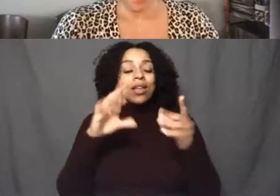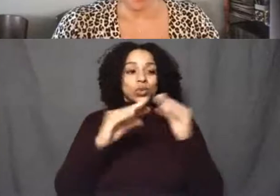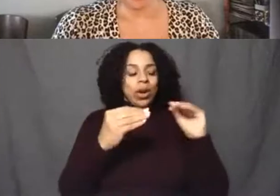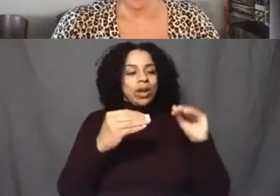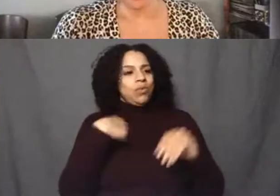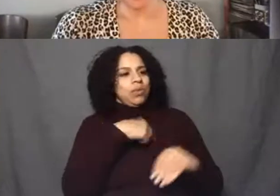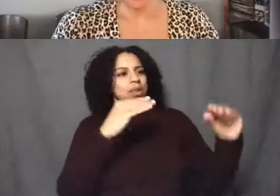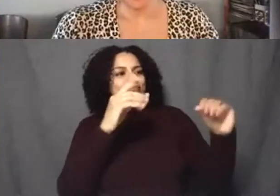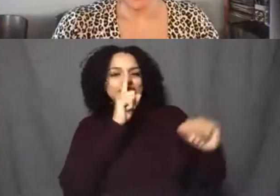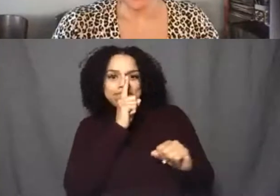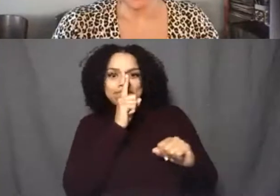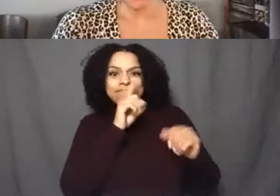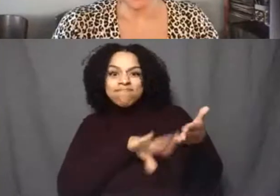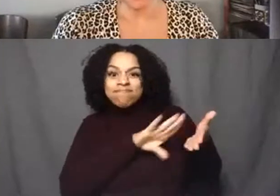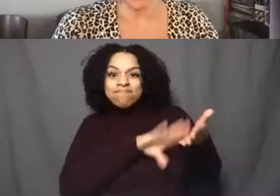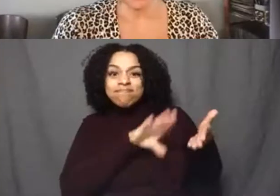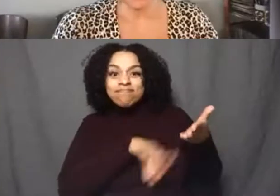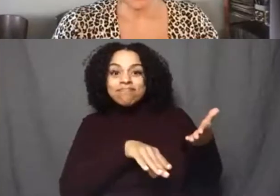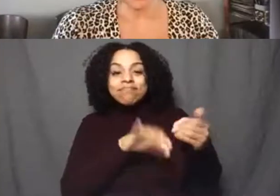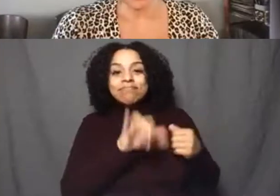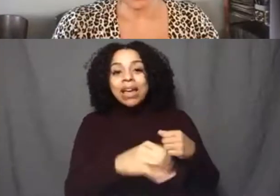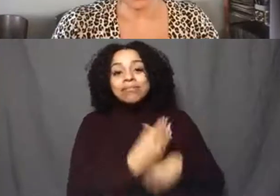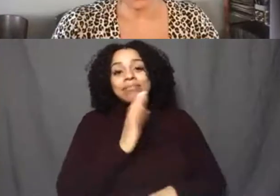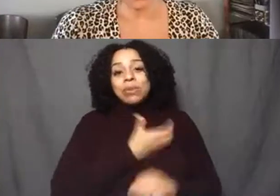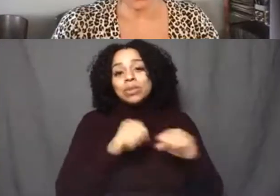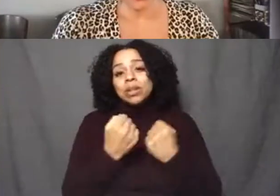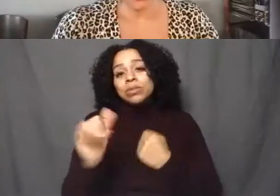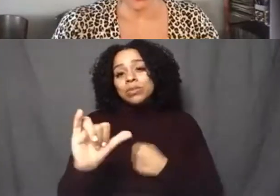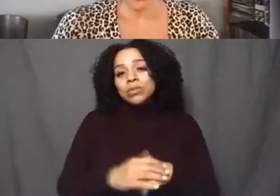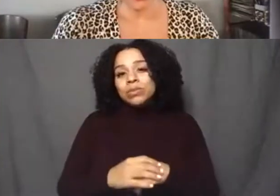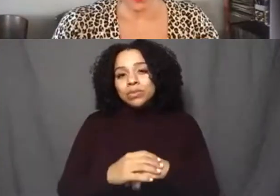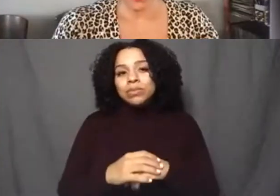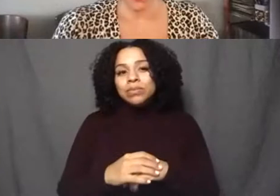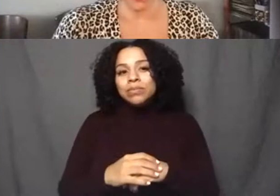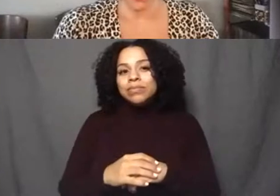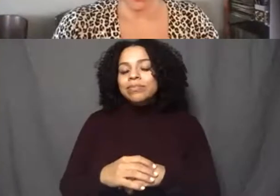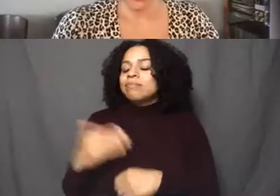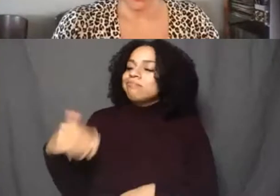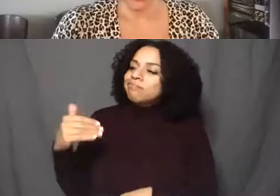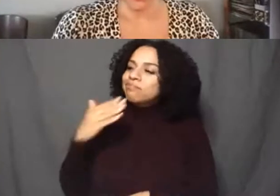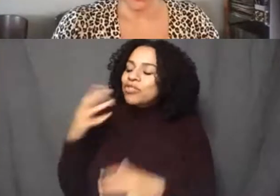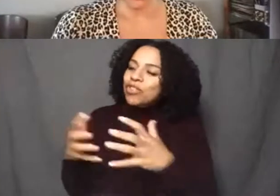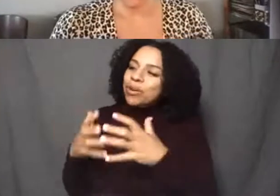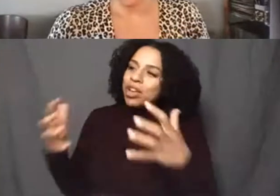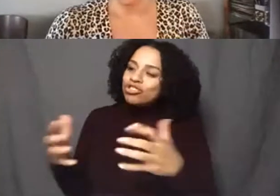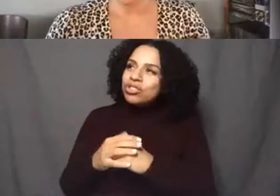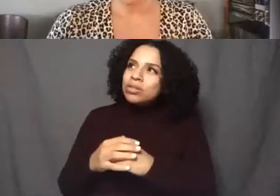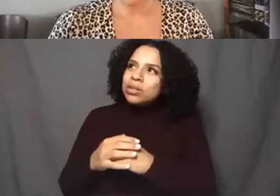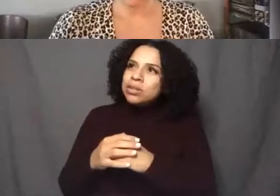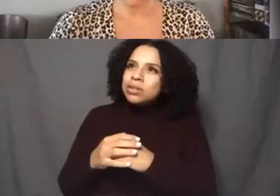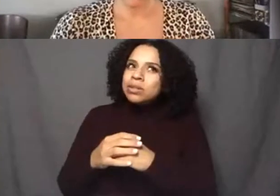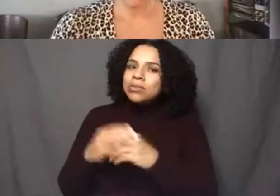Wow, thank you so much. So going into our next question, I myself have struggled with